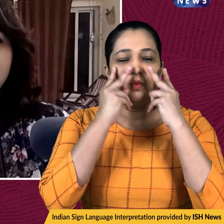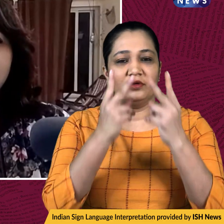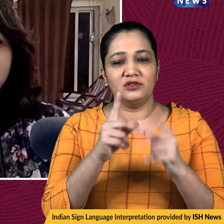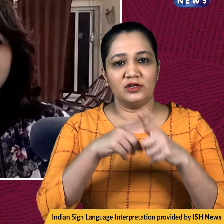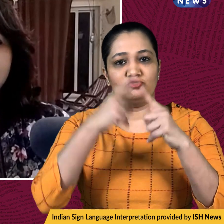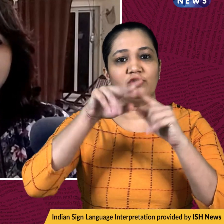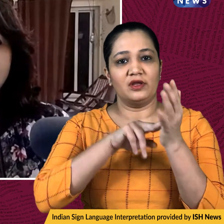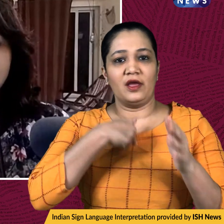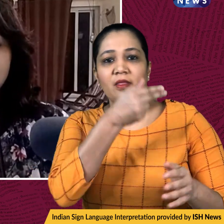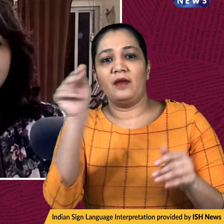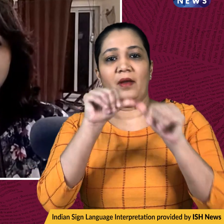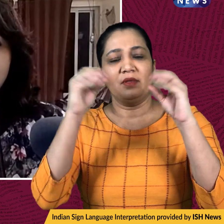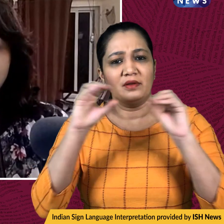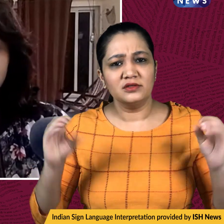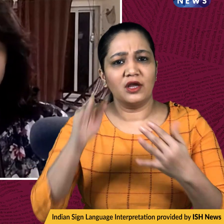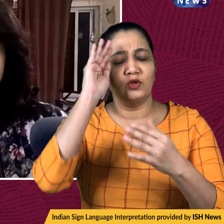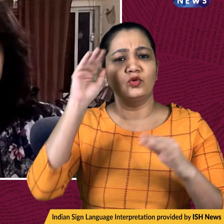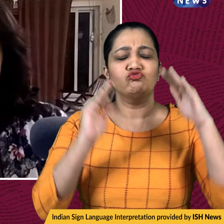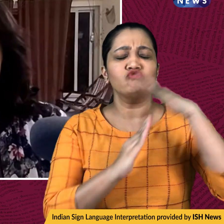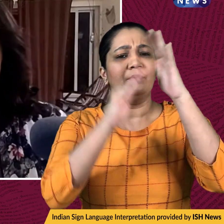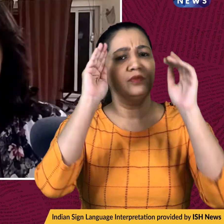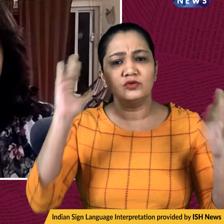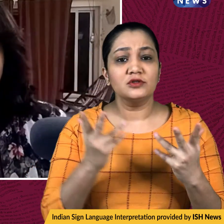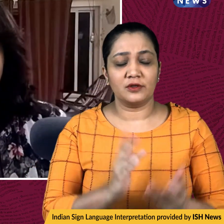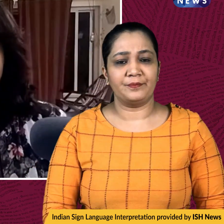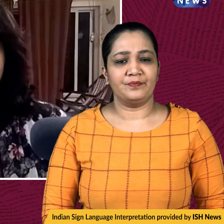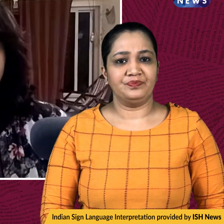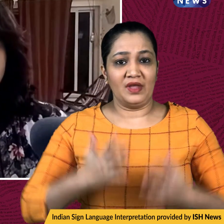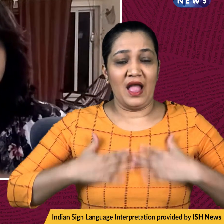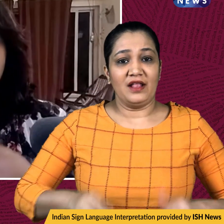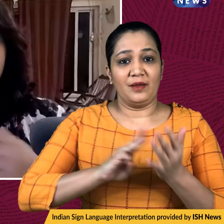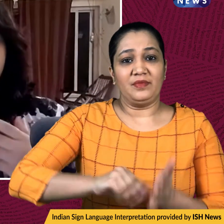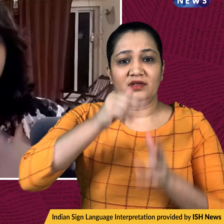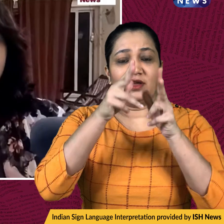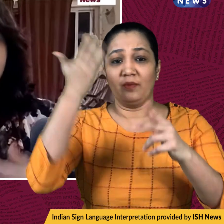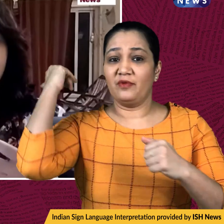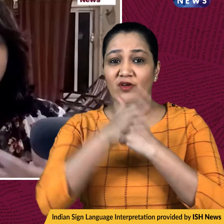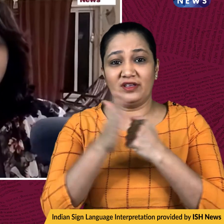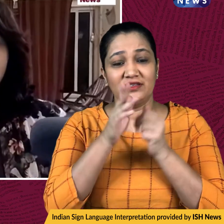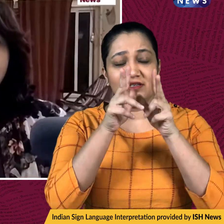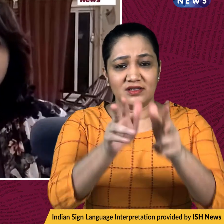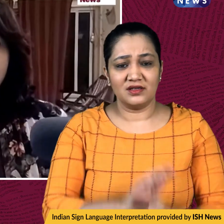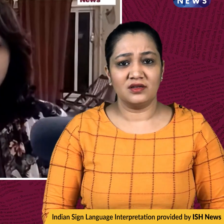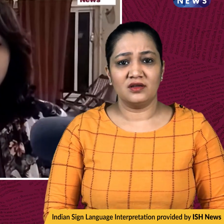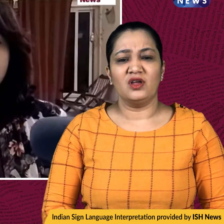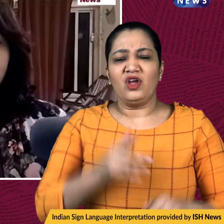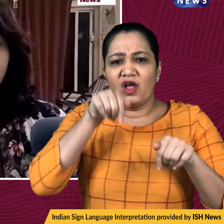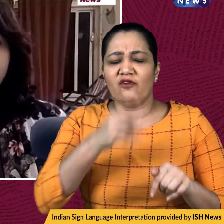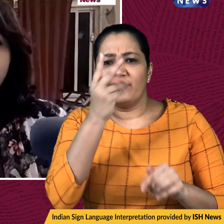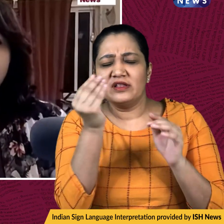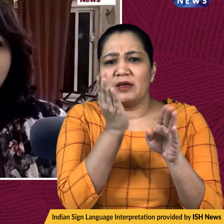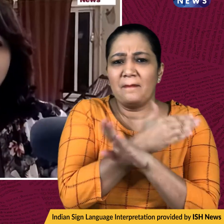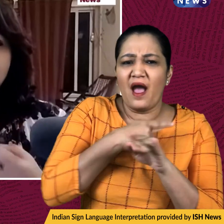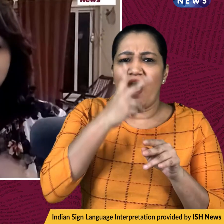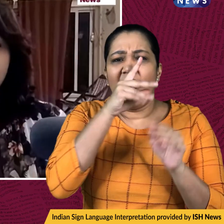news. I'm Amit Shah. Let's get straight to our top story today. After the Health Ministry on Thursday said that there were early indications